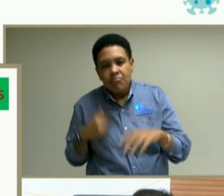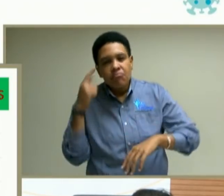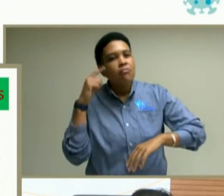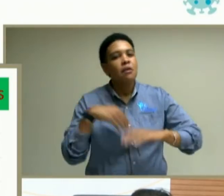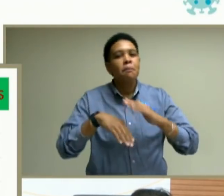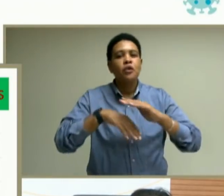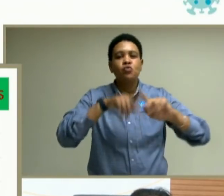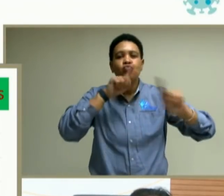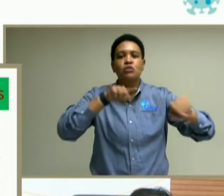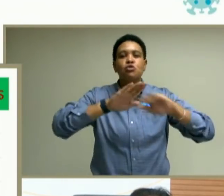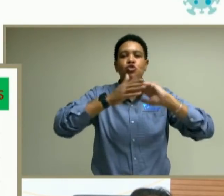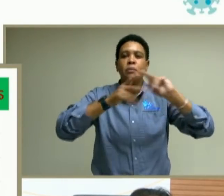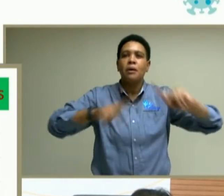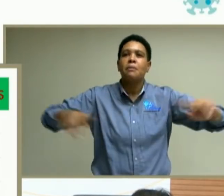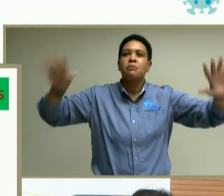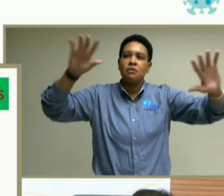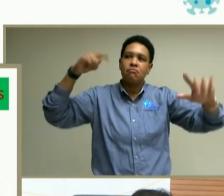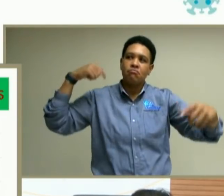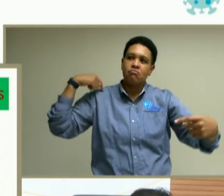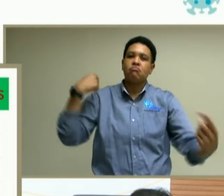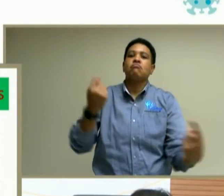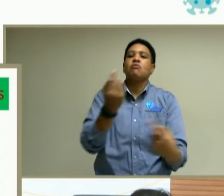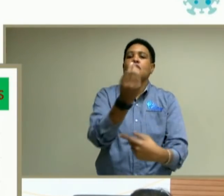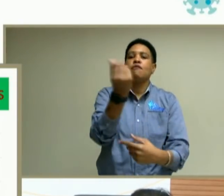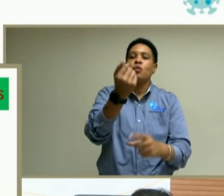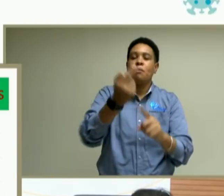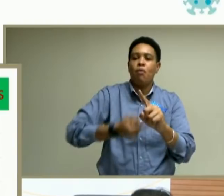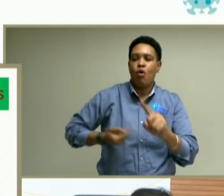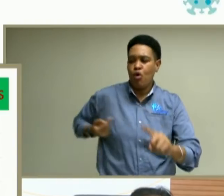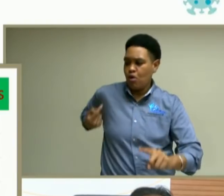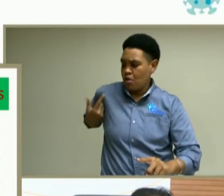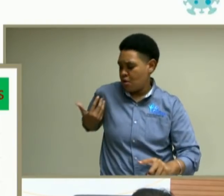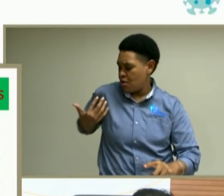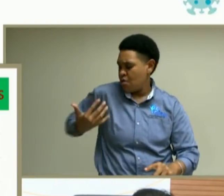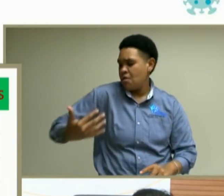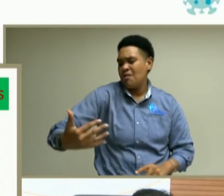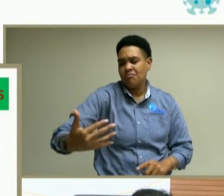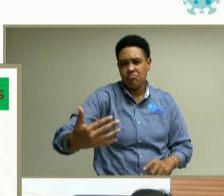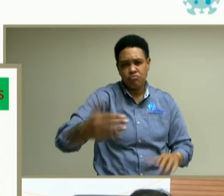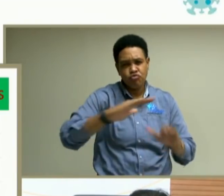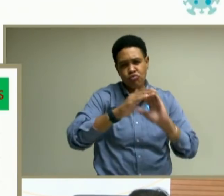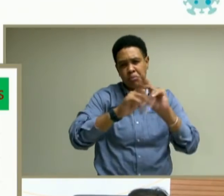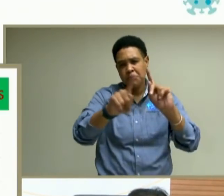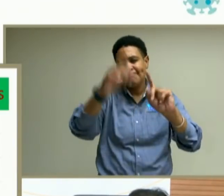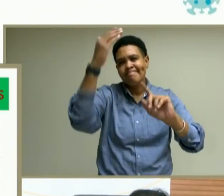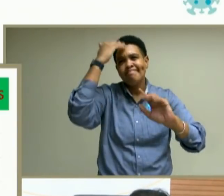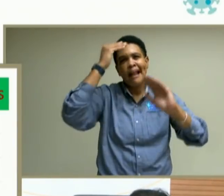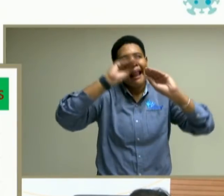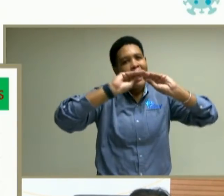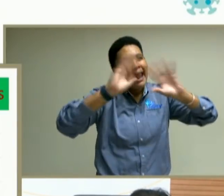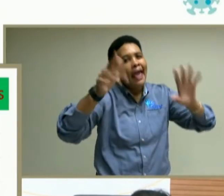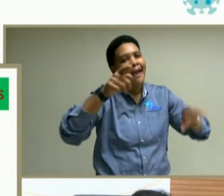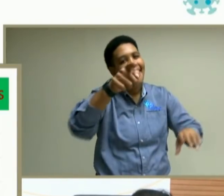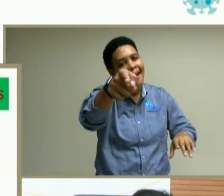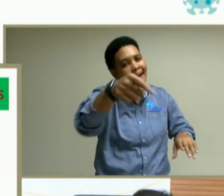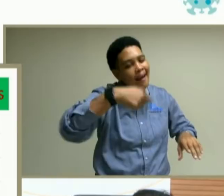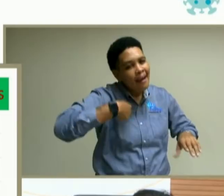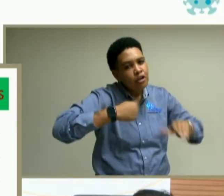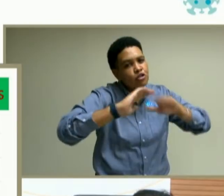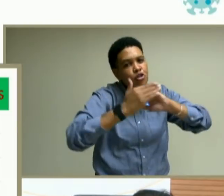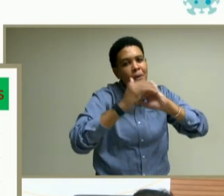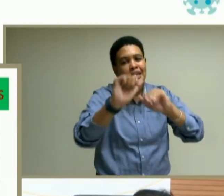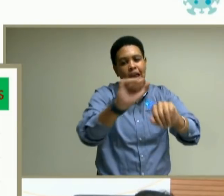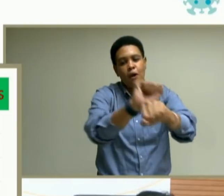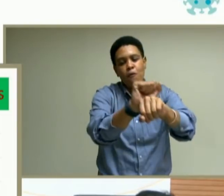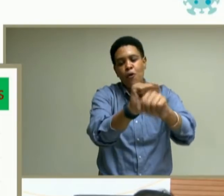Jamaicans over the last couple of months, it is clear that Jamaicans can work